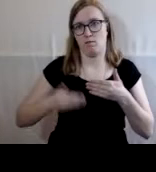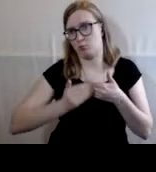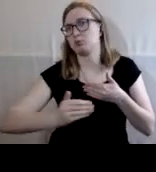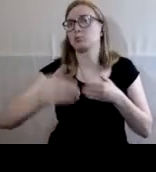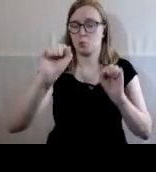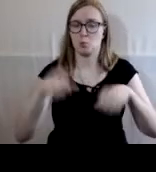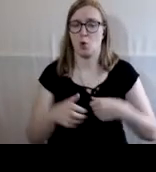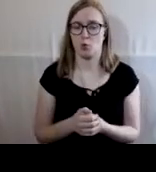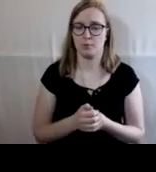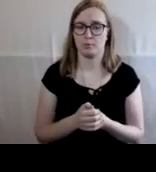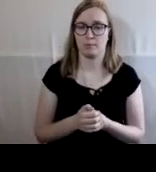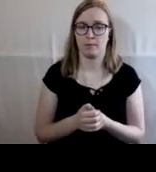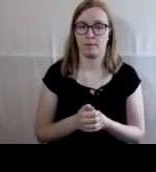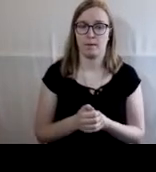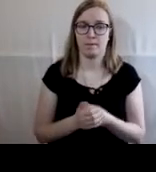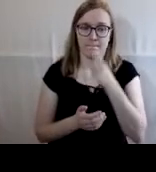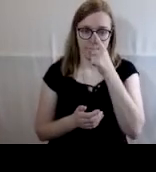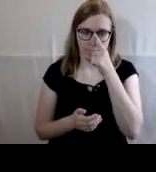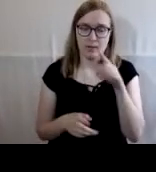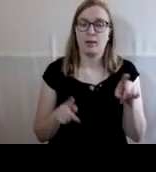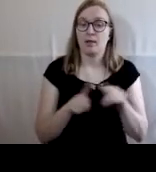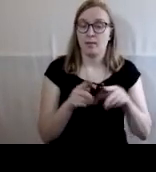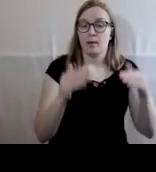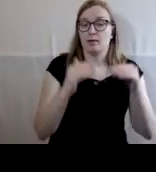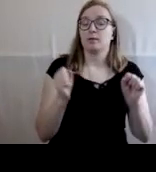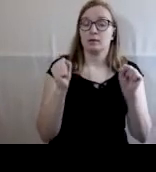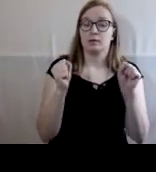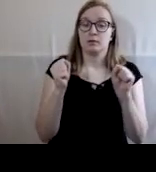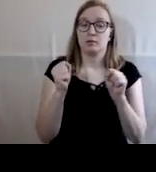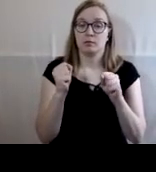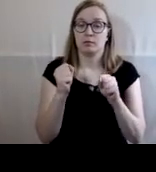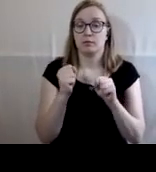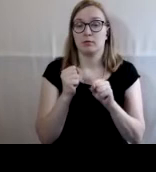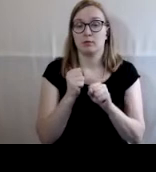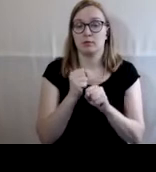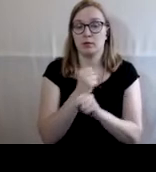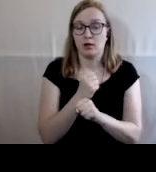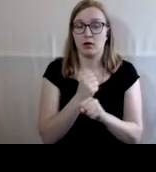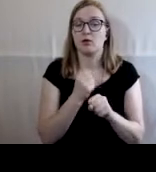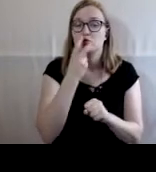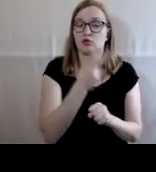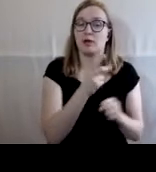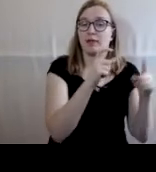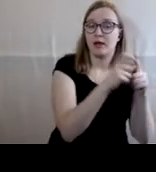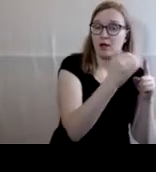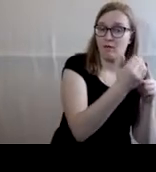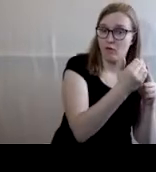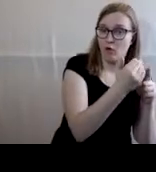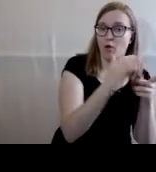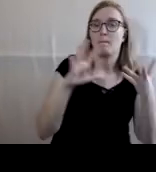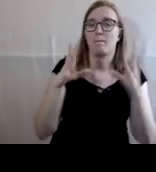For each course and subject area, to what extent does the subject align with your principles? For example, they might be